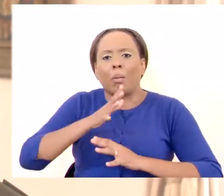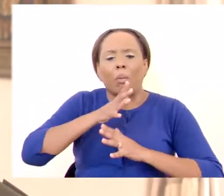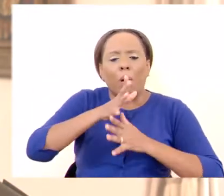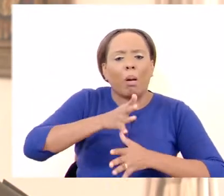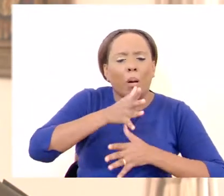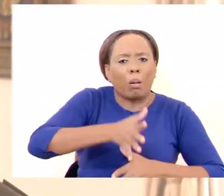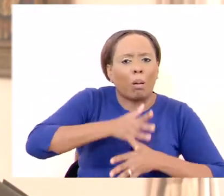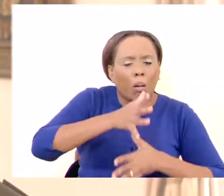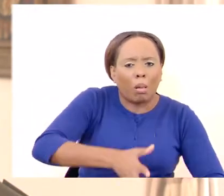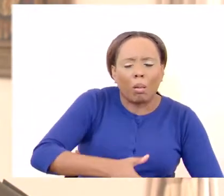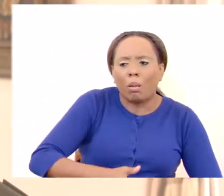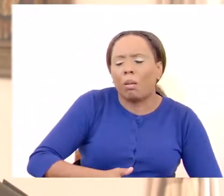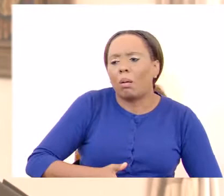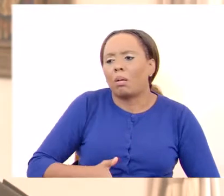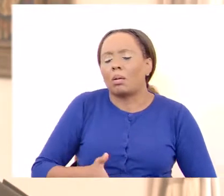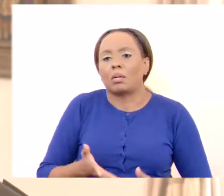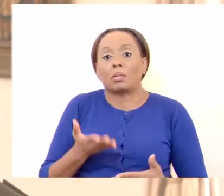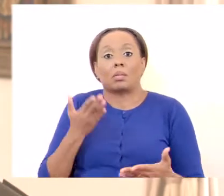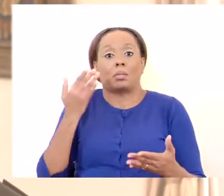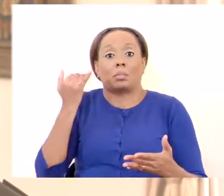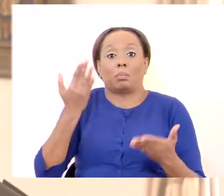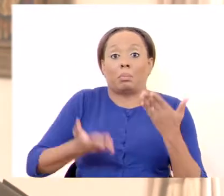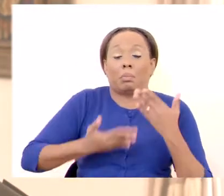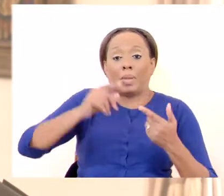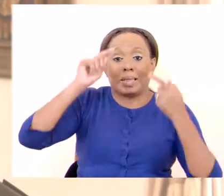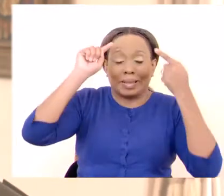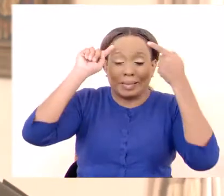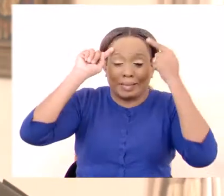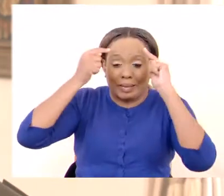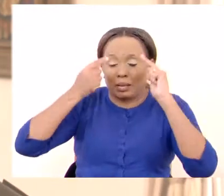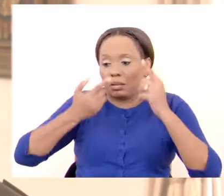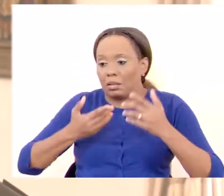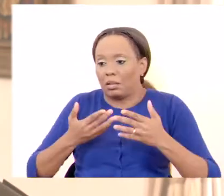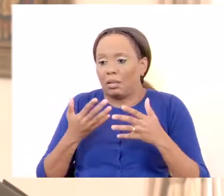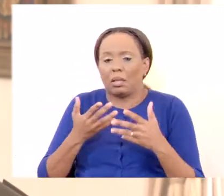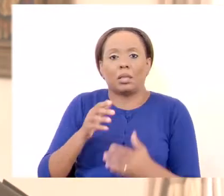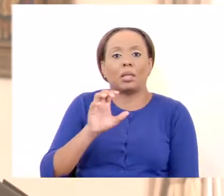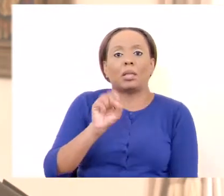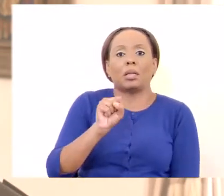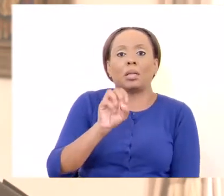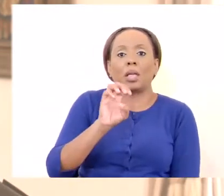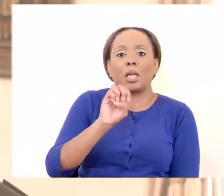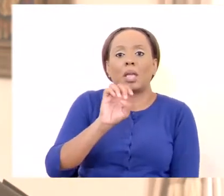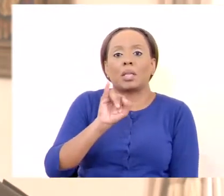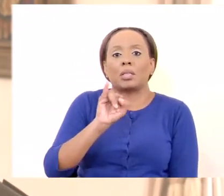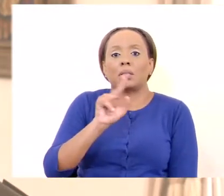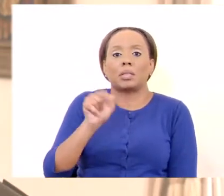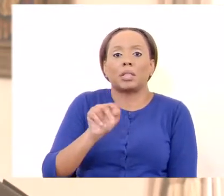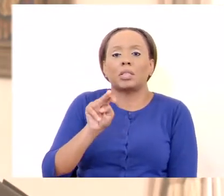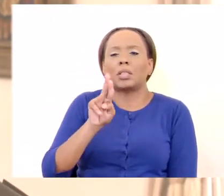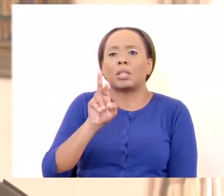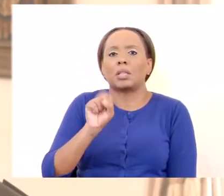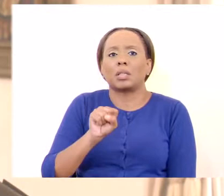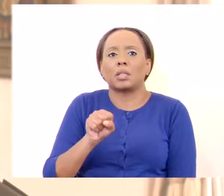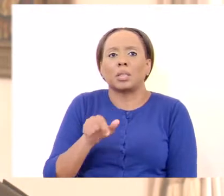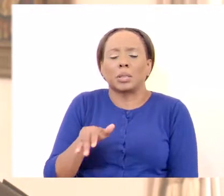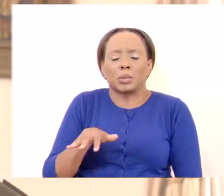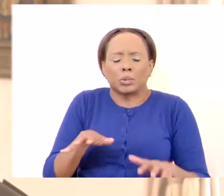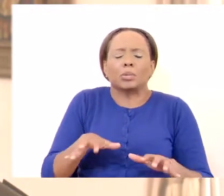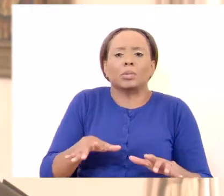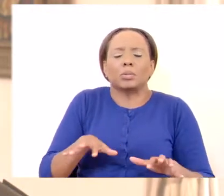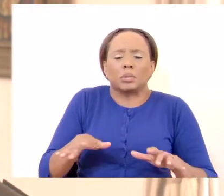If the nervous system involved, headaches, possibly seizures or tremors or confusion. If the skin